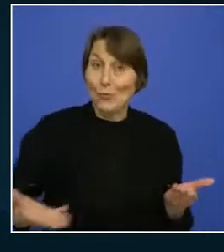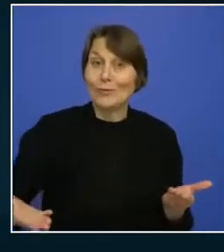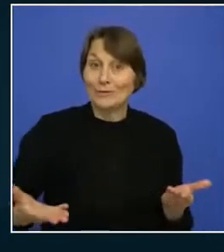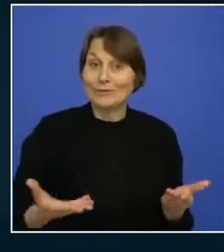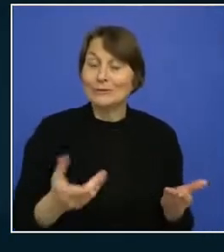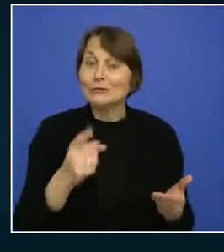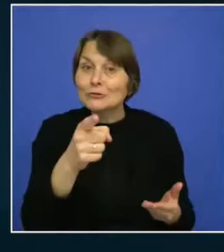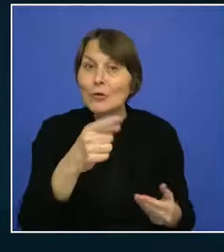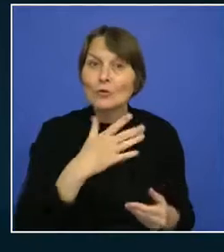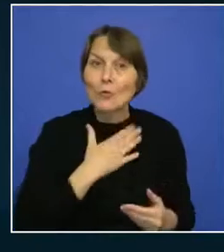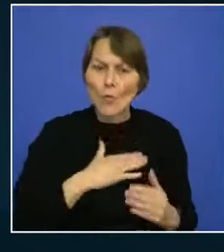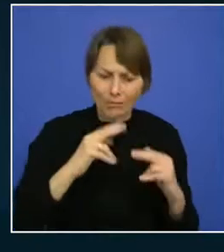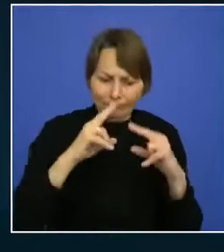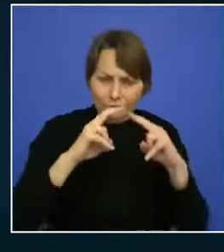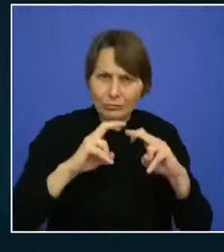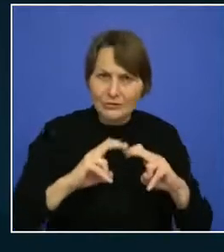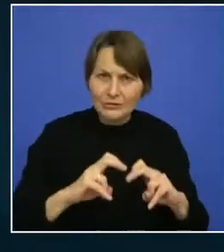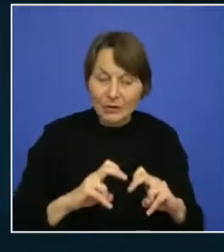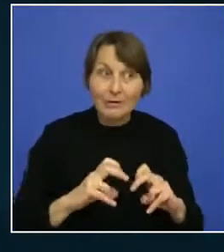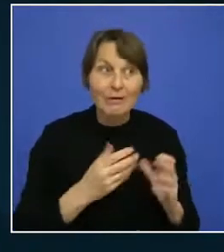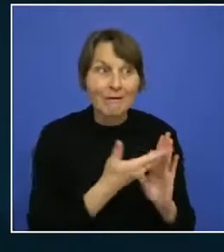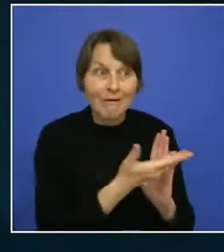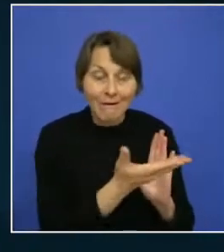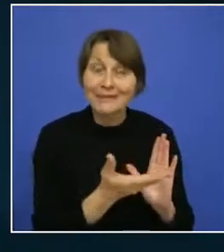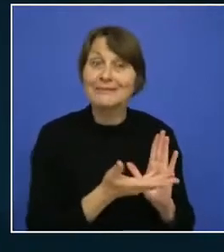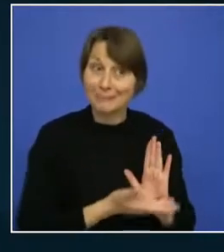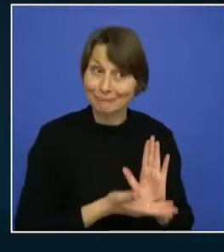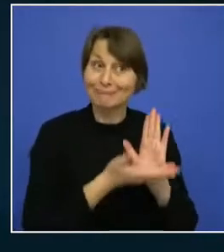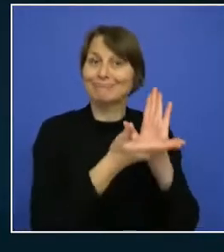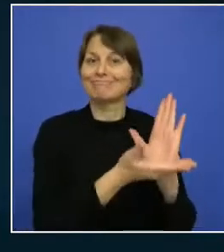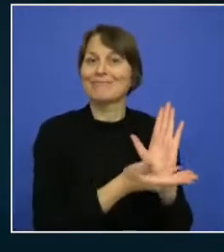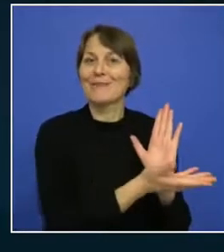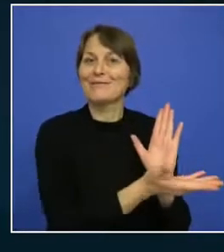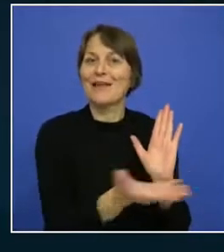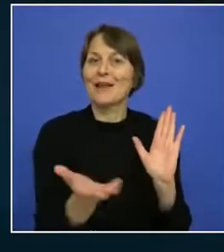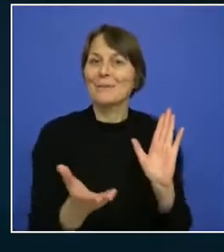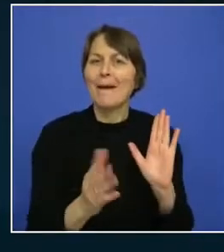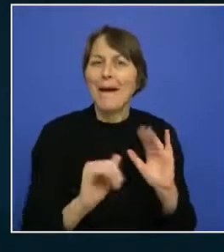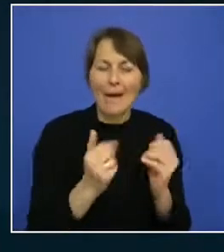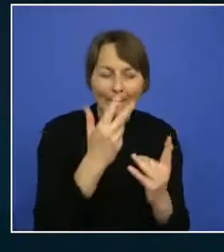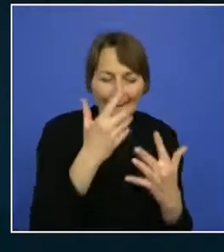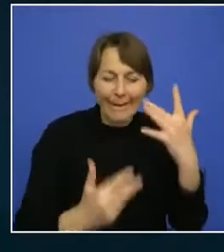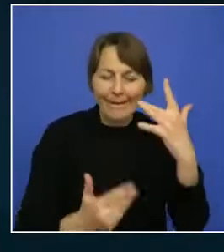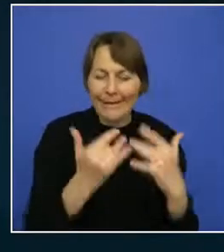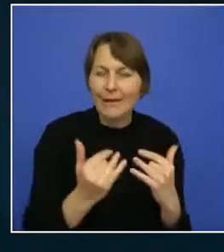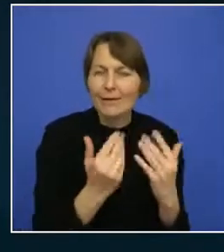researching that, they now have that available to them to help them with their work.